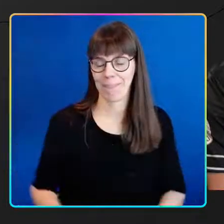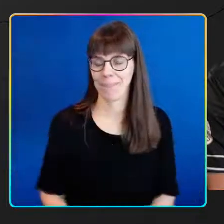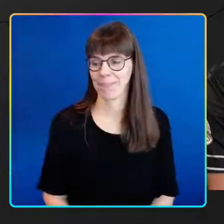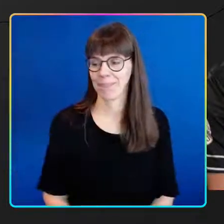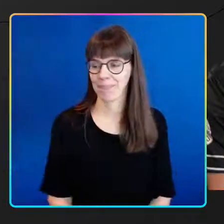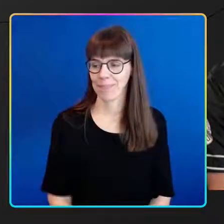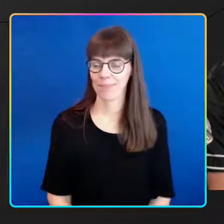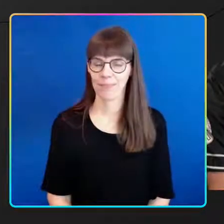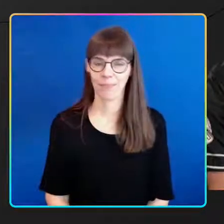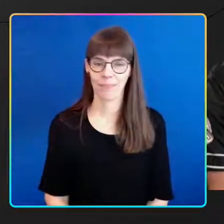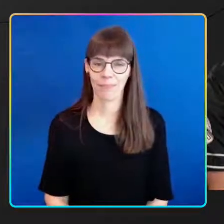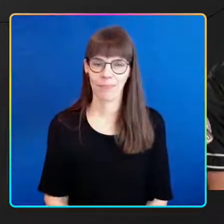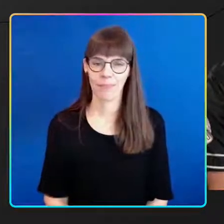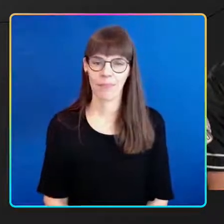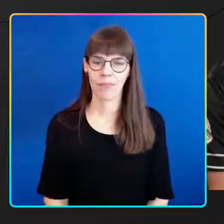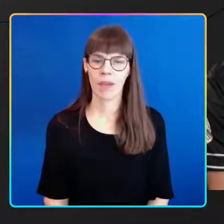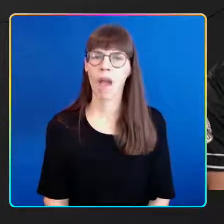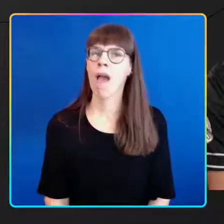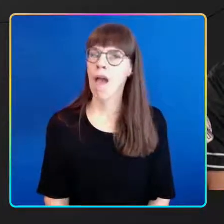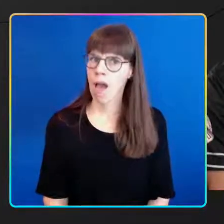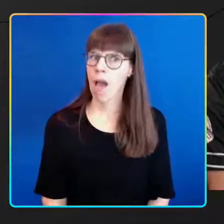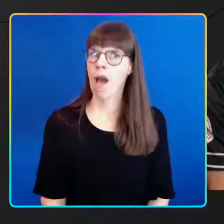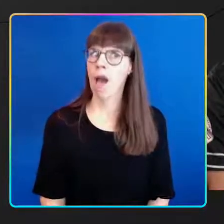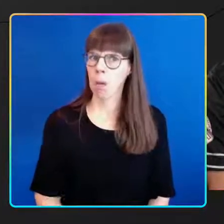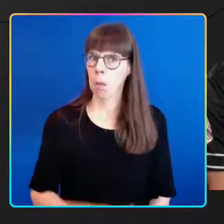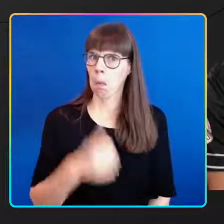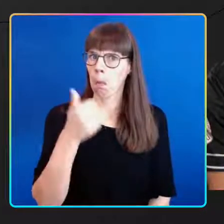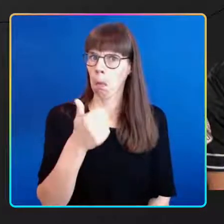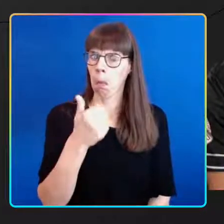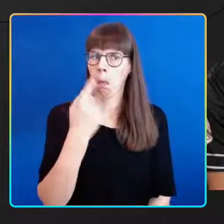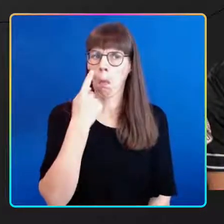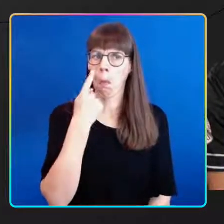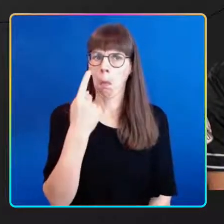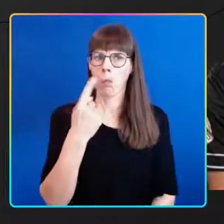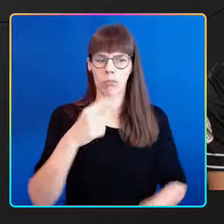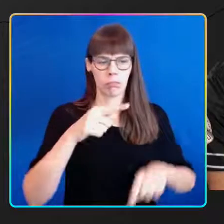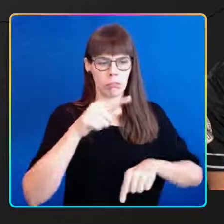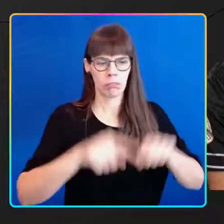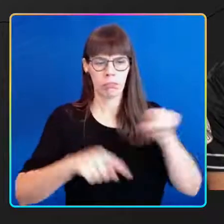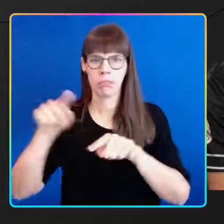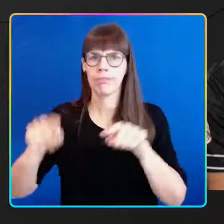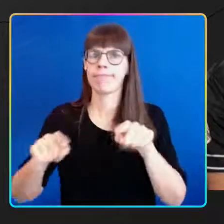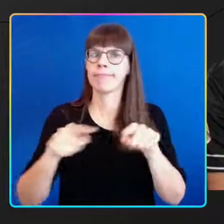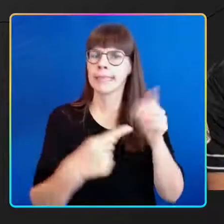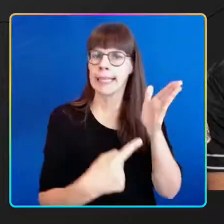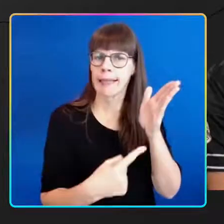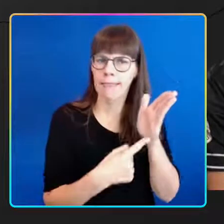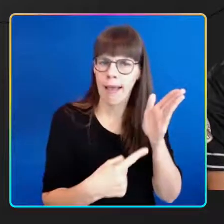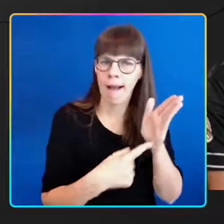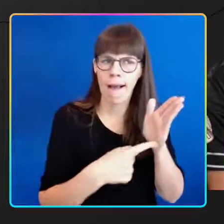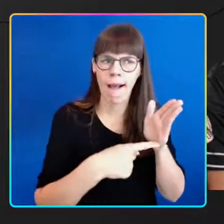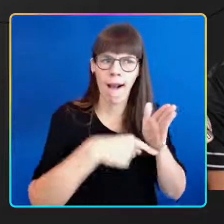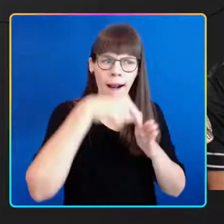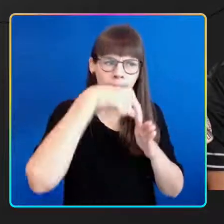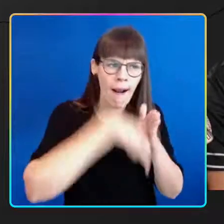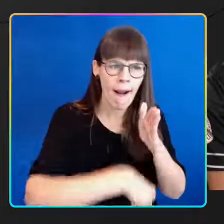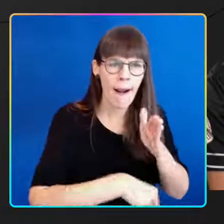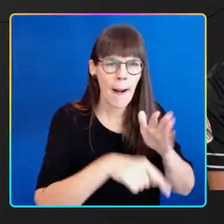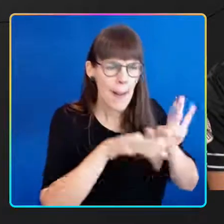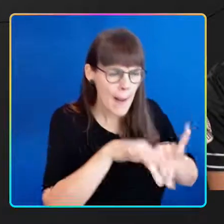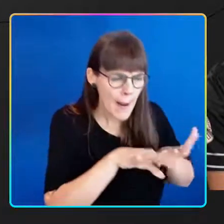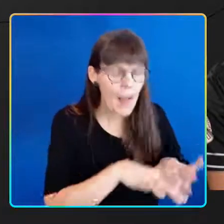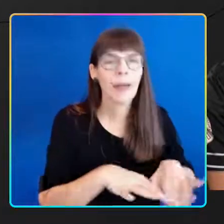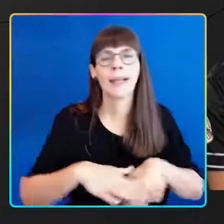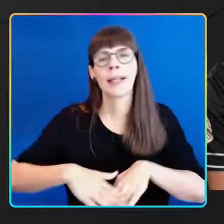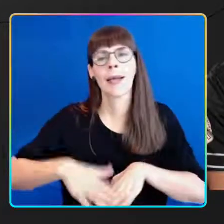That's a good split. That's a good split between the technical and the sort of more softer skill side of it